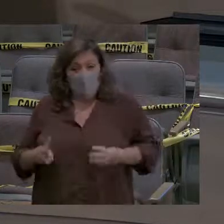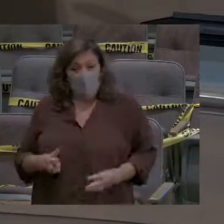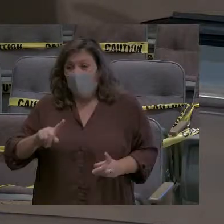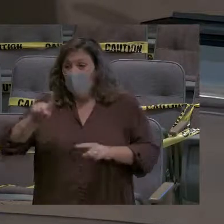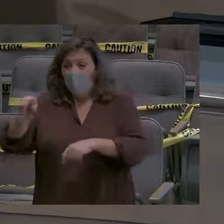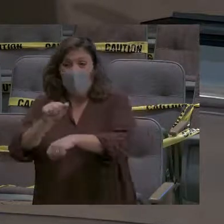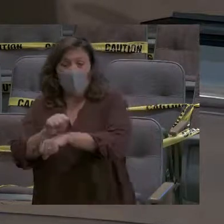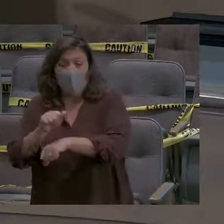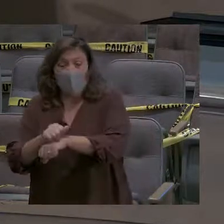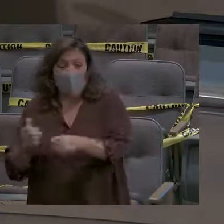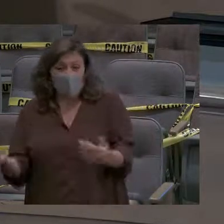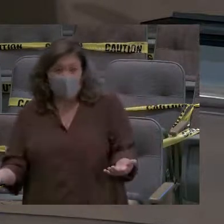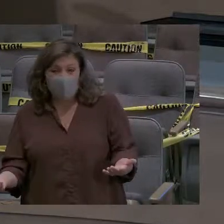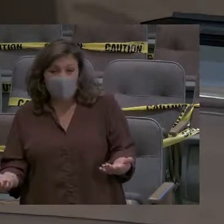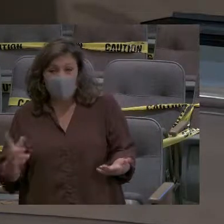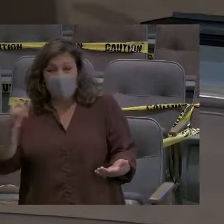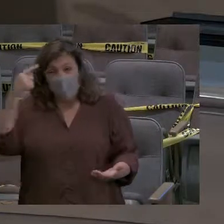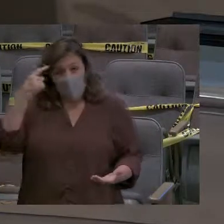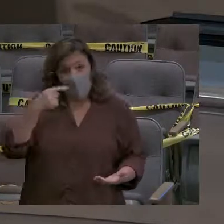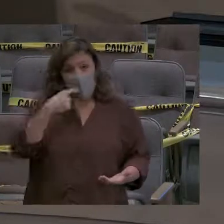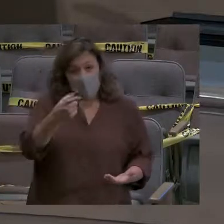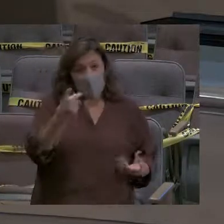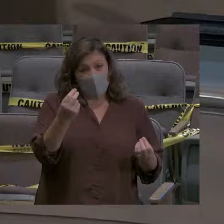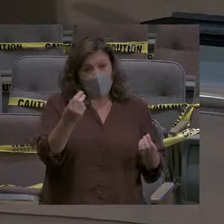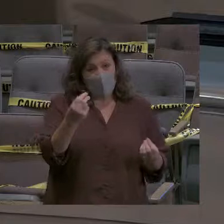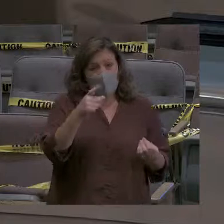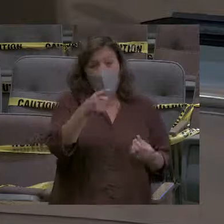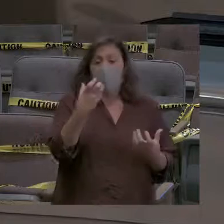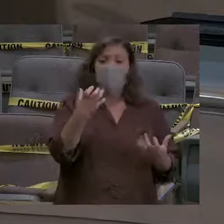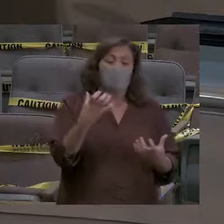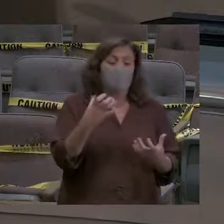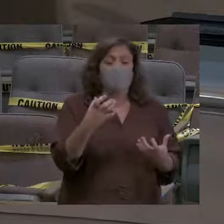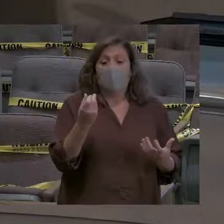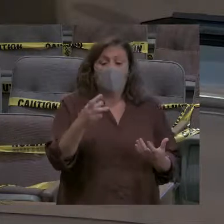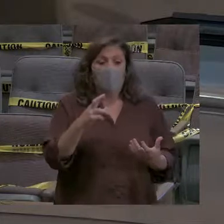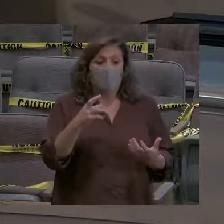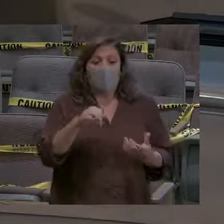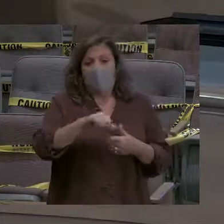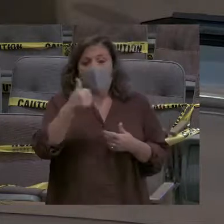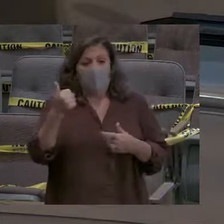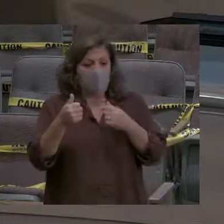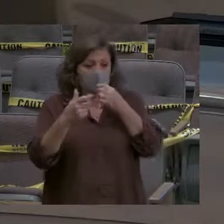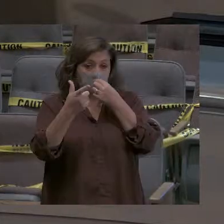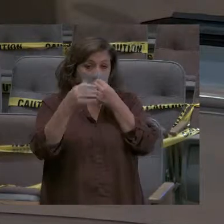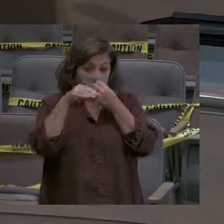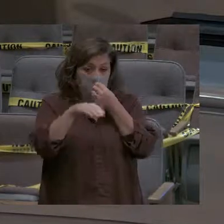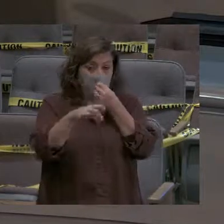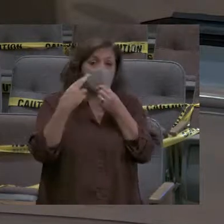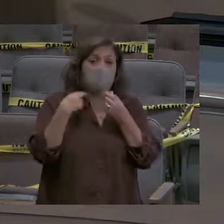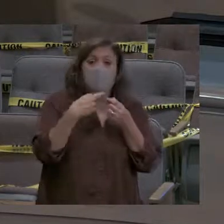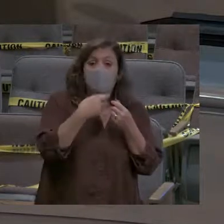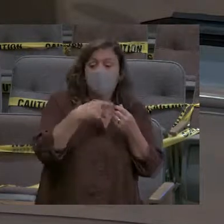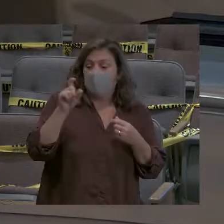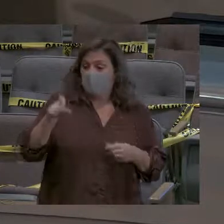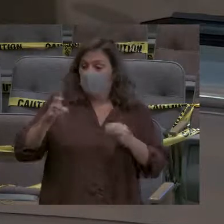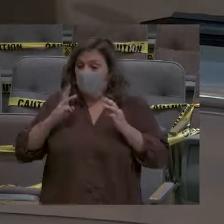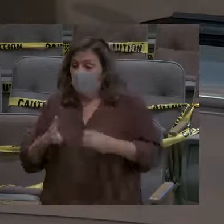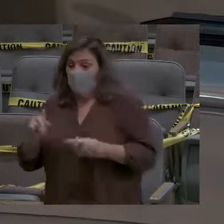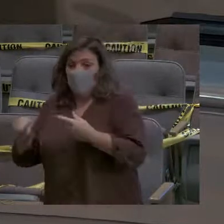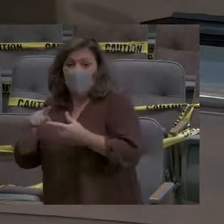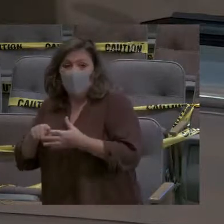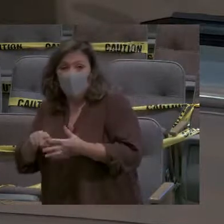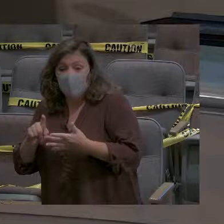work? Does the government tell you what to do when you want to go into to a restaurant? What do you have to wear?